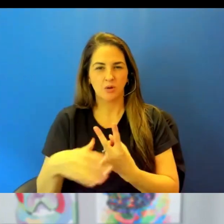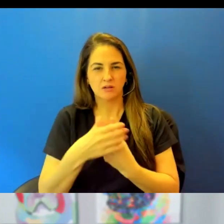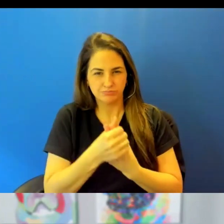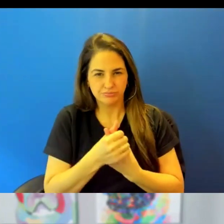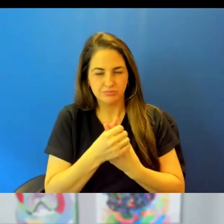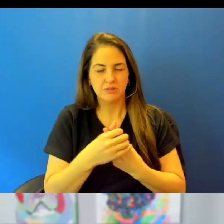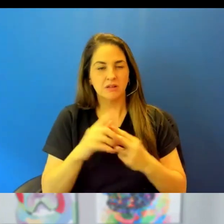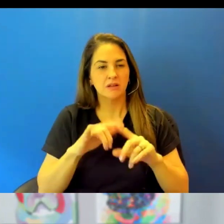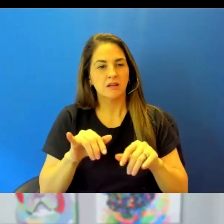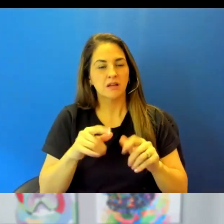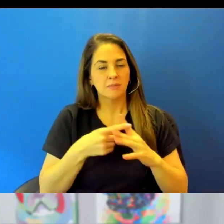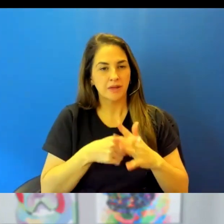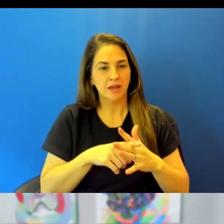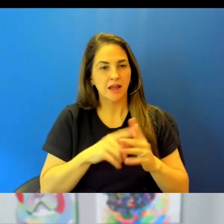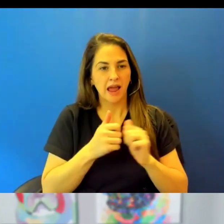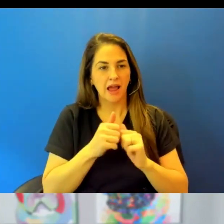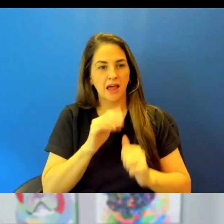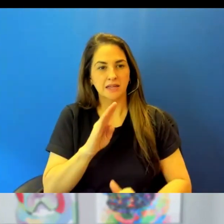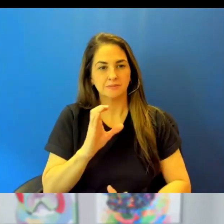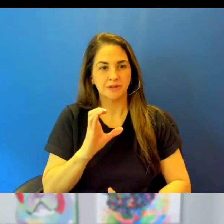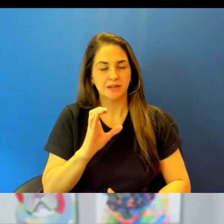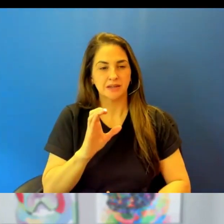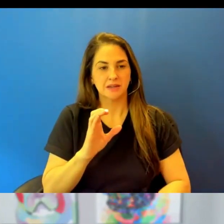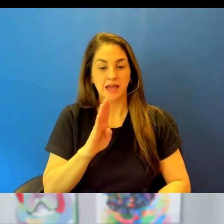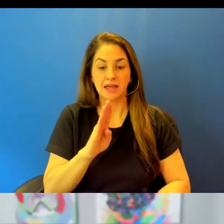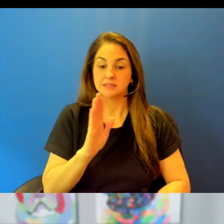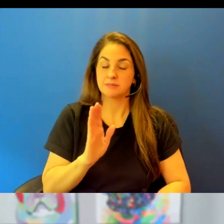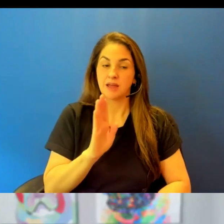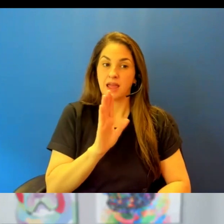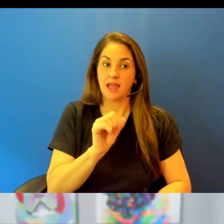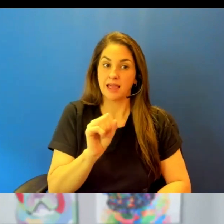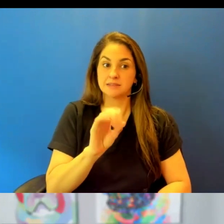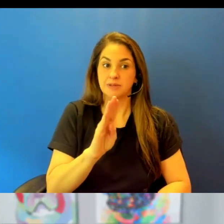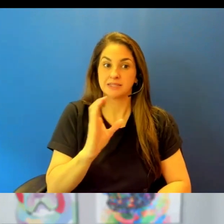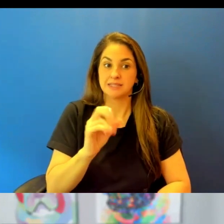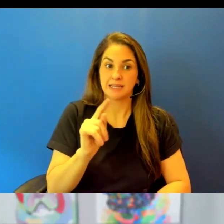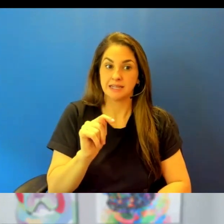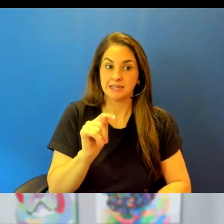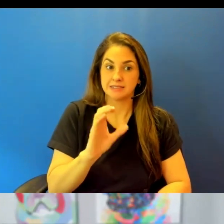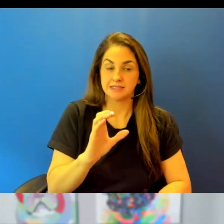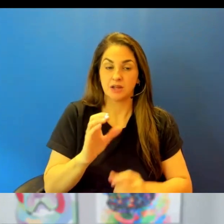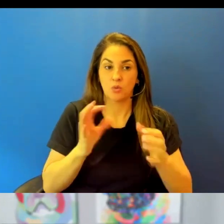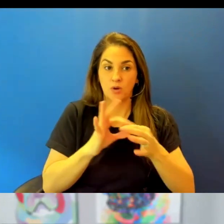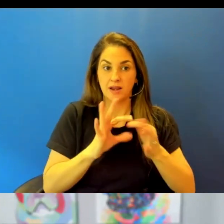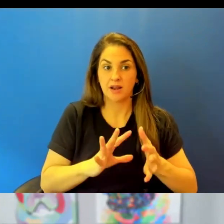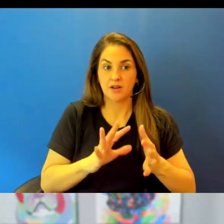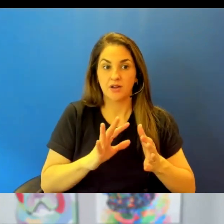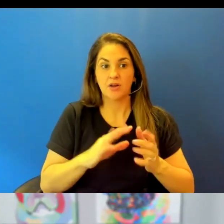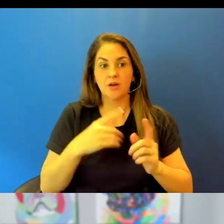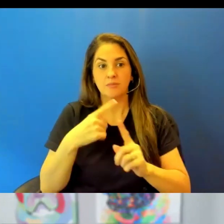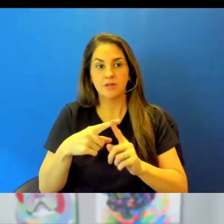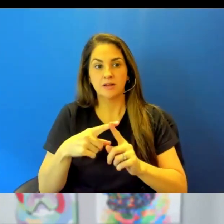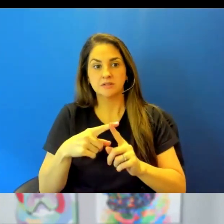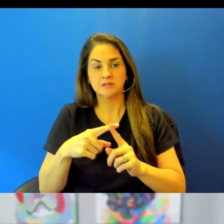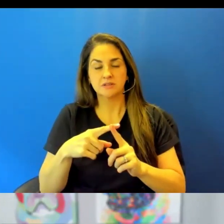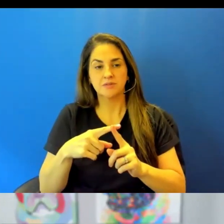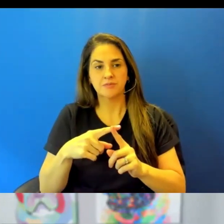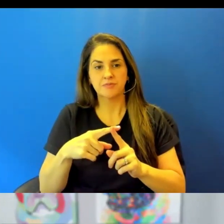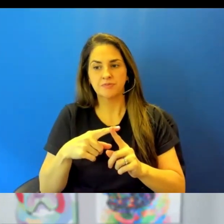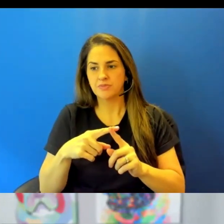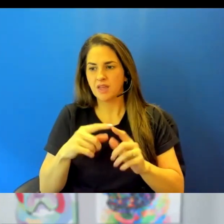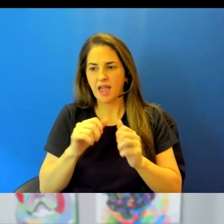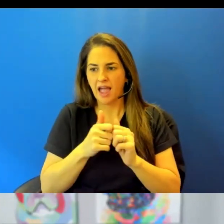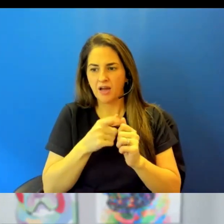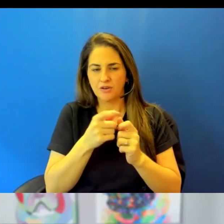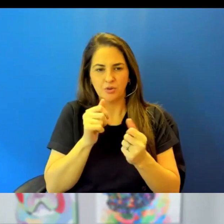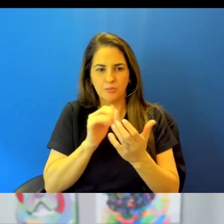beginning, how an SB CDC coordinator is identified. But with that, thinking administratively, there was another question soon around that